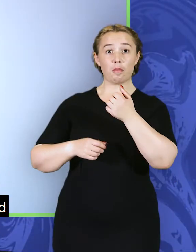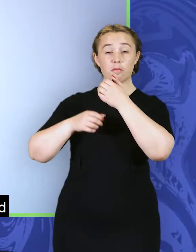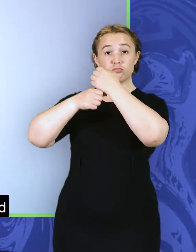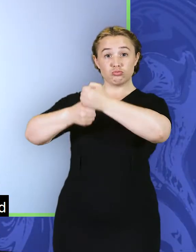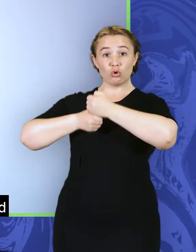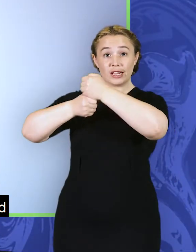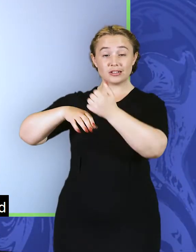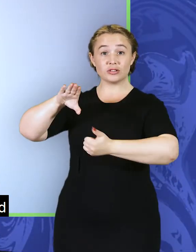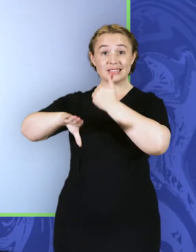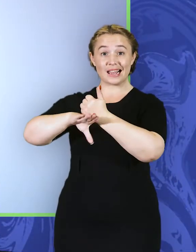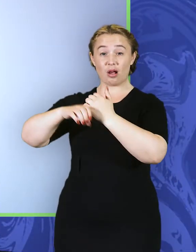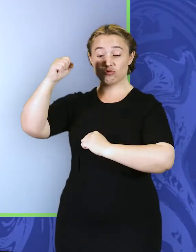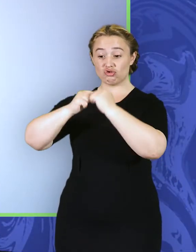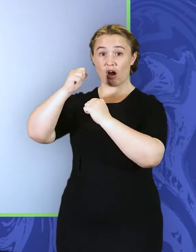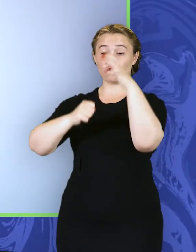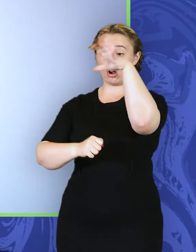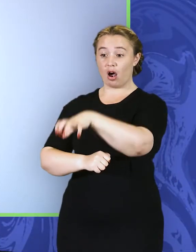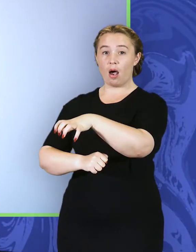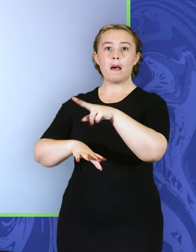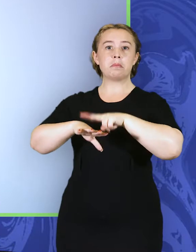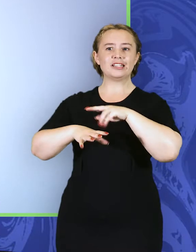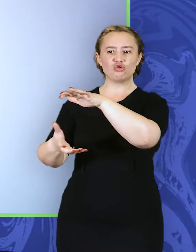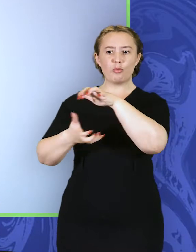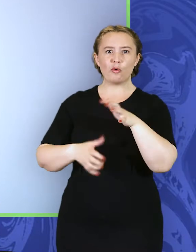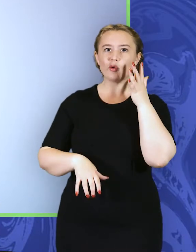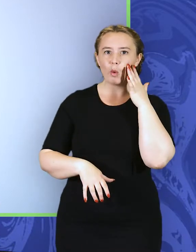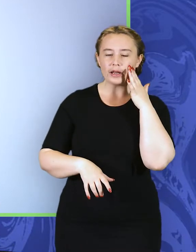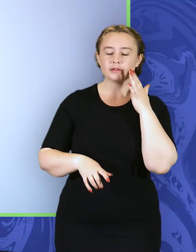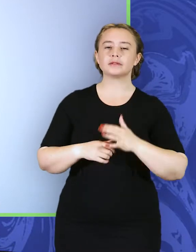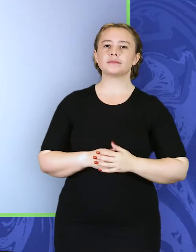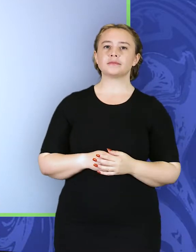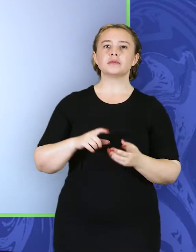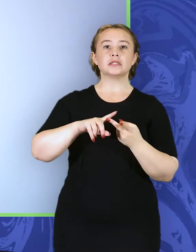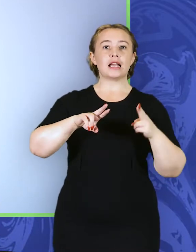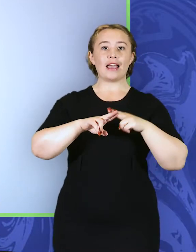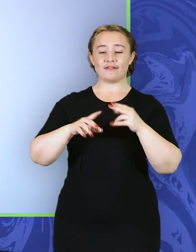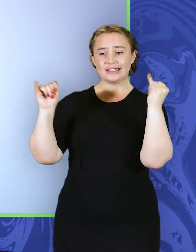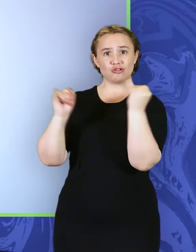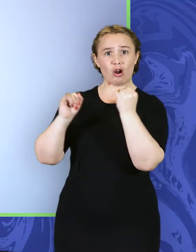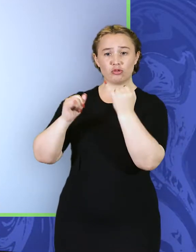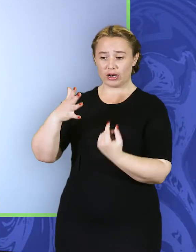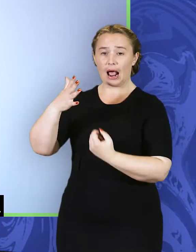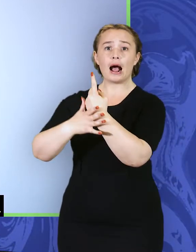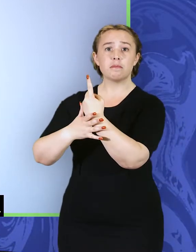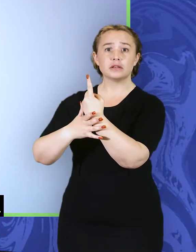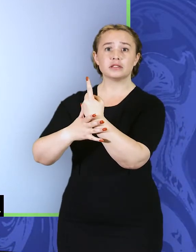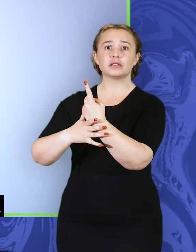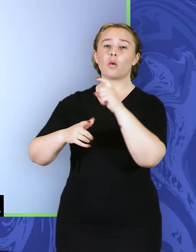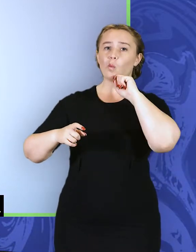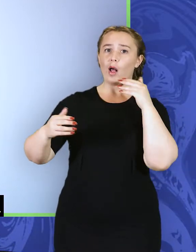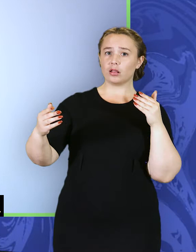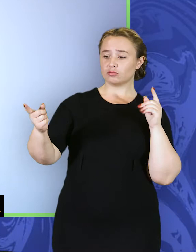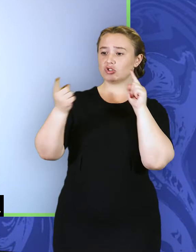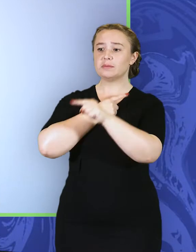Whether police move structures erected by protest groups will depend on the circumstances. Where disruption does emerge, the police will